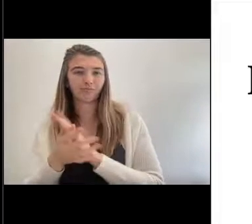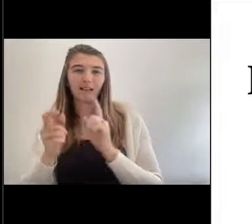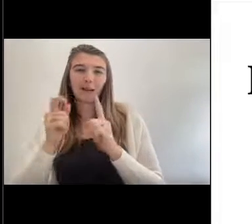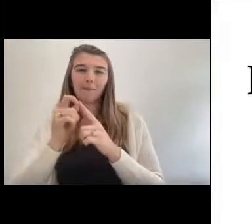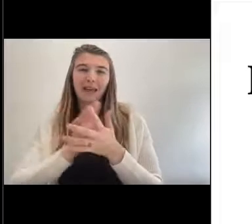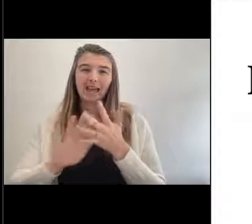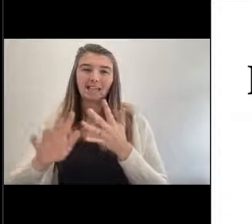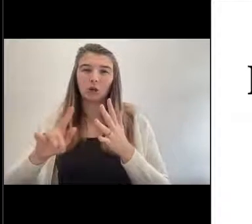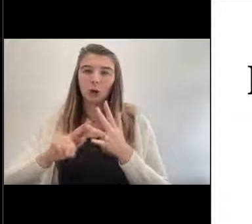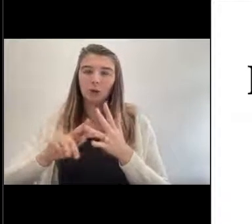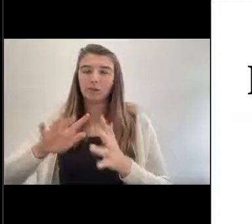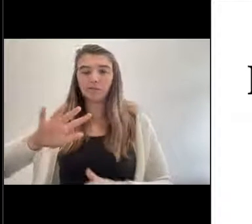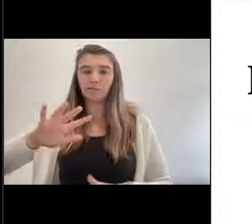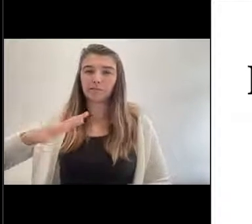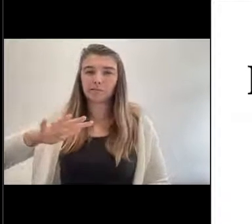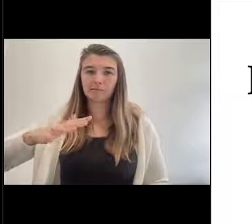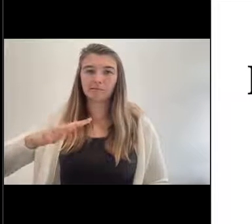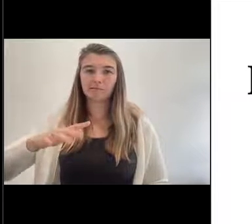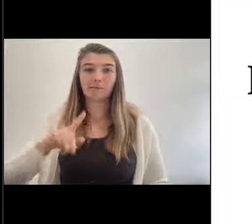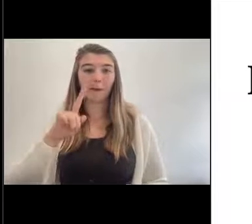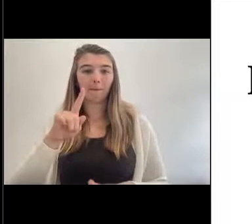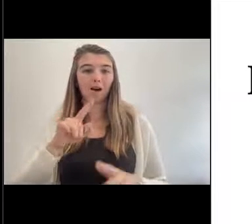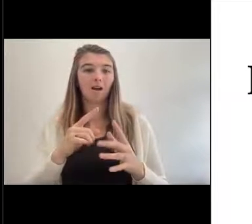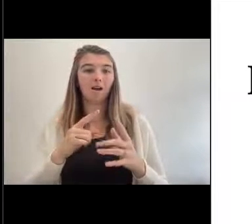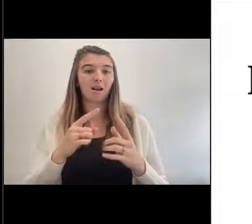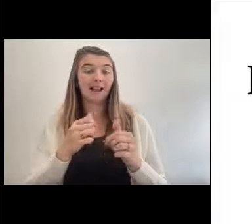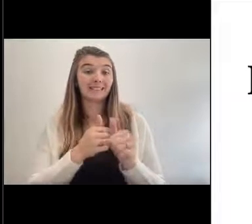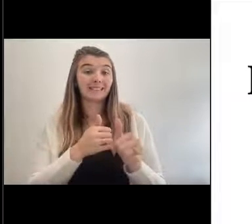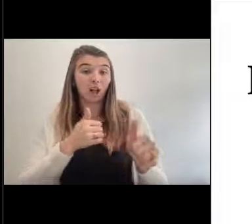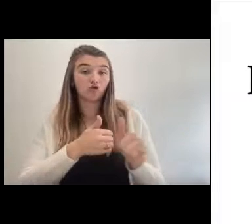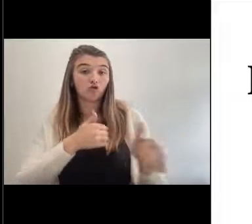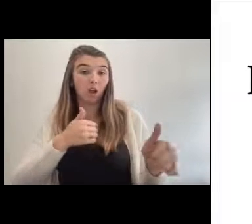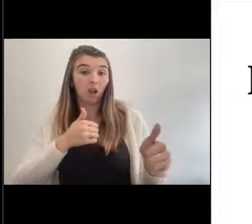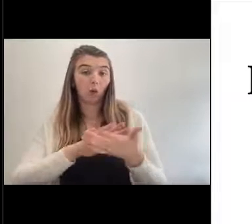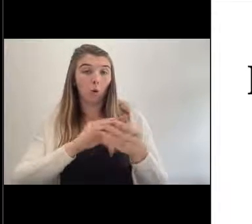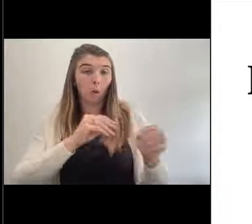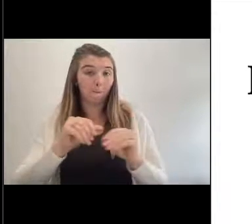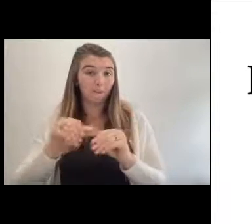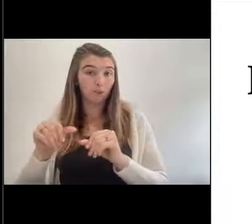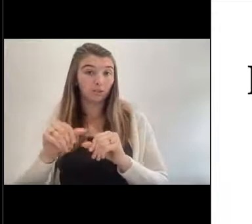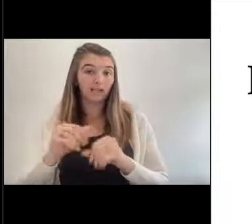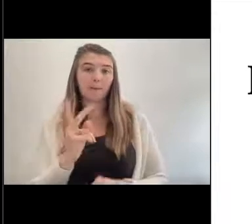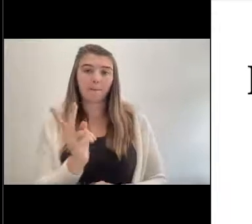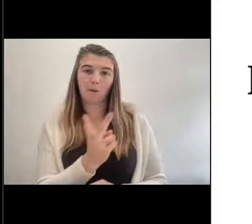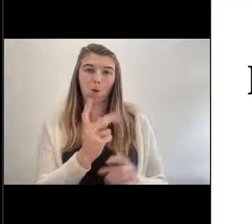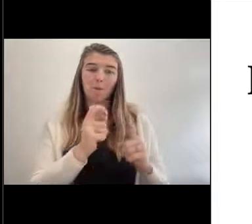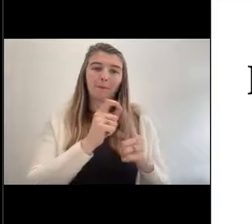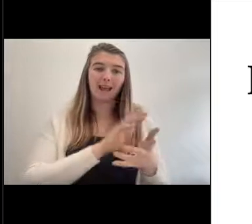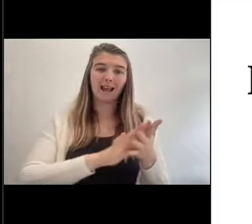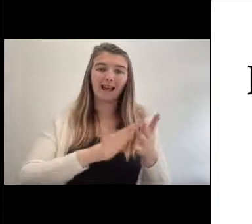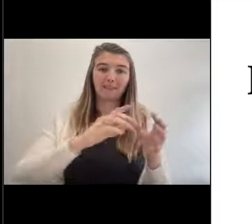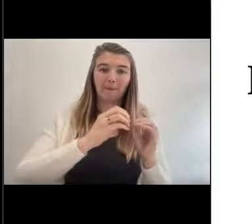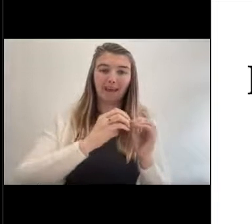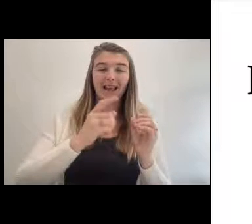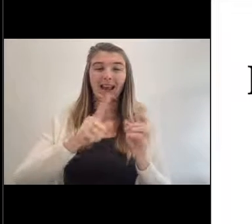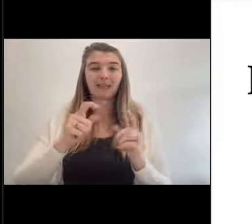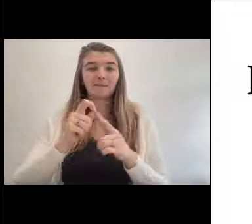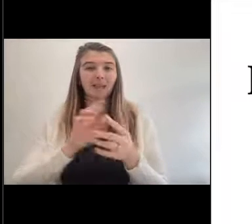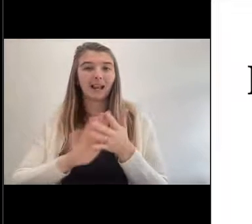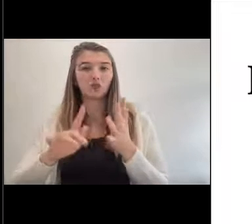so great. But industrial composting, both materials, and for that fact, many other materials that we have